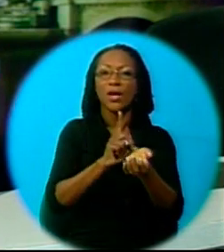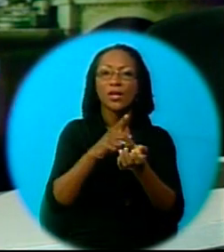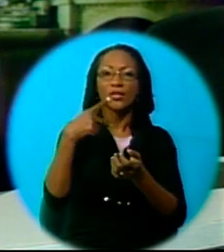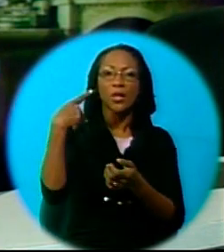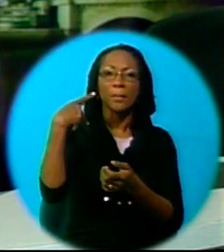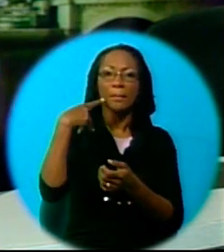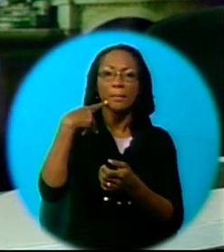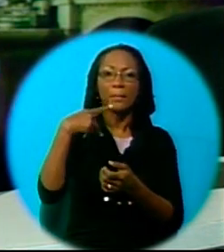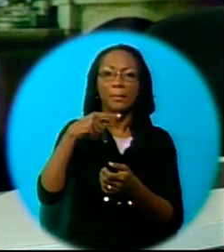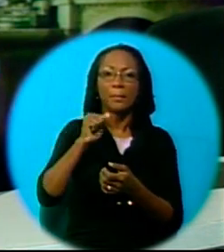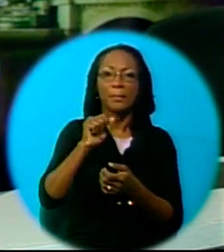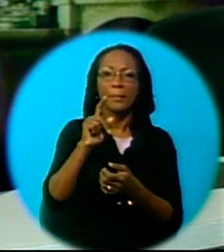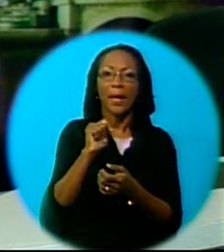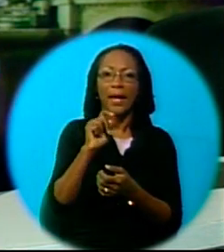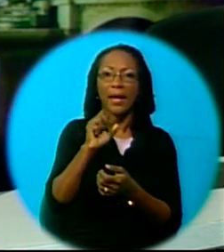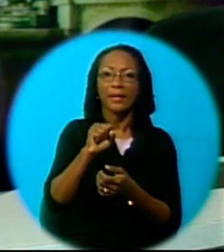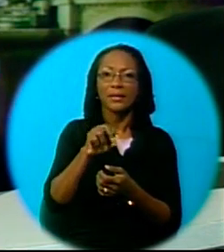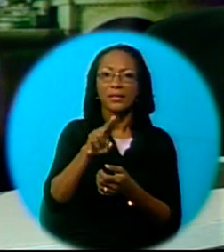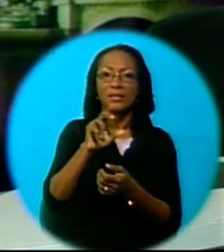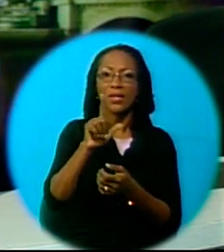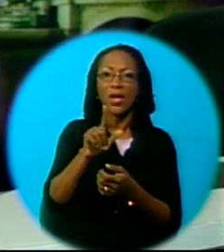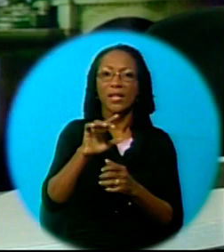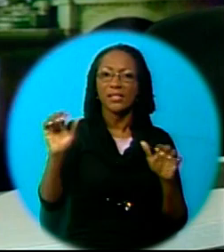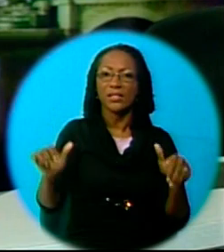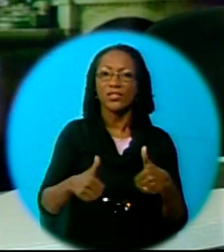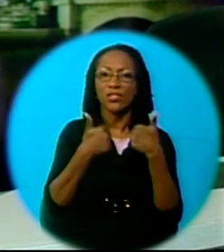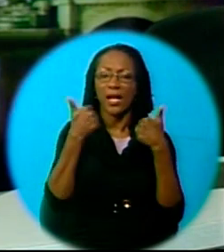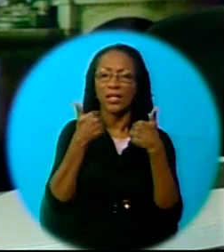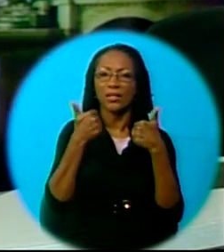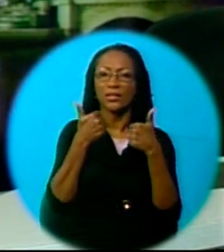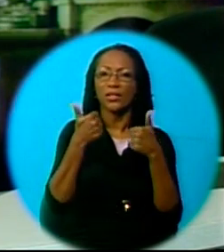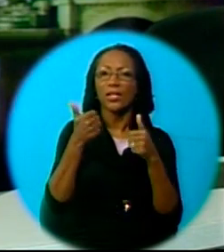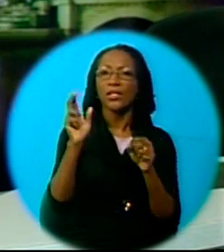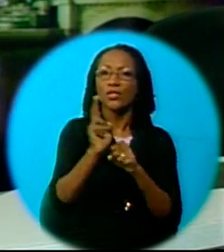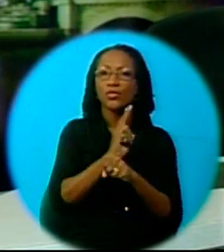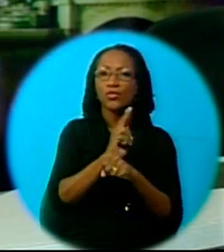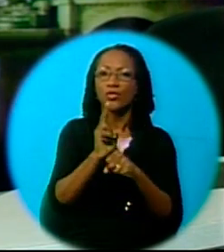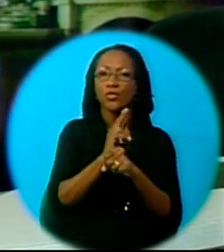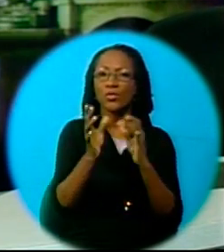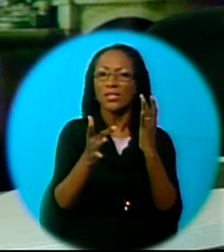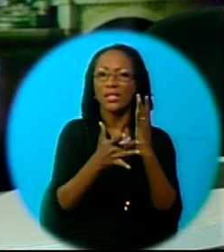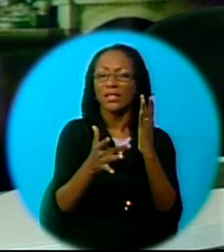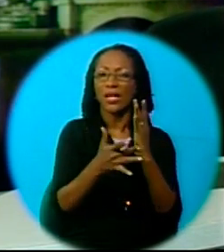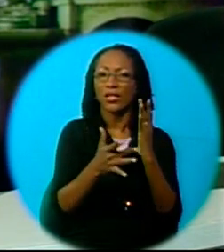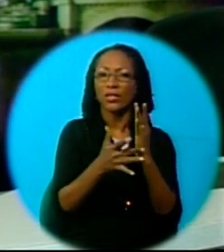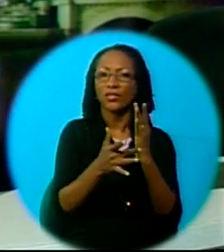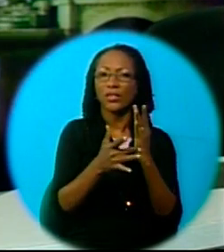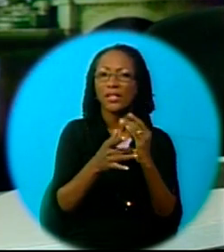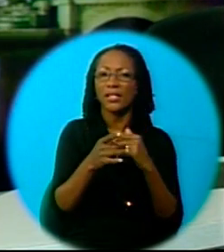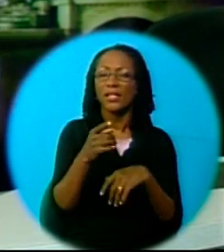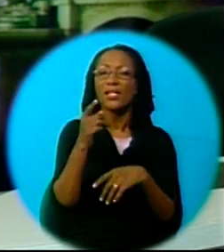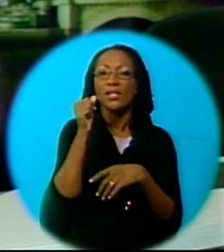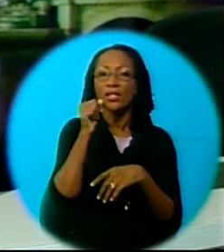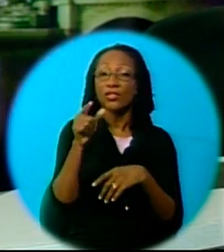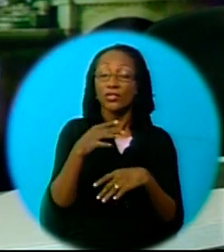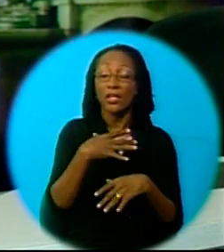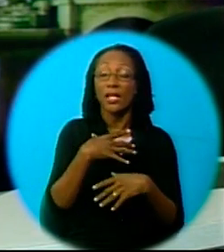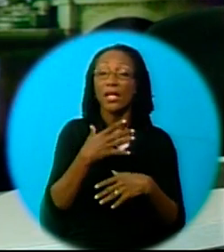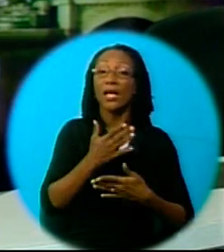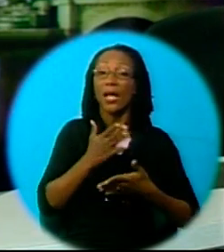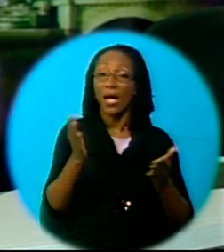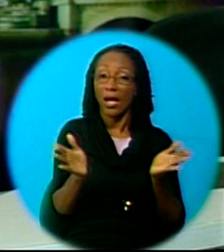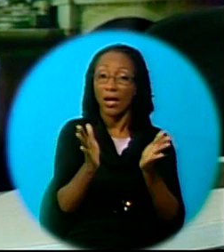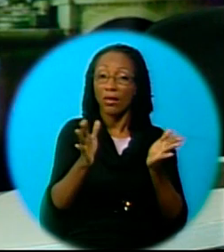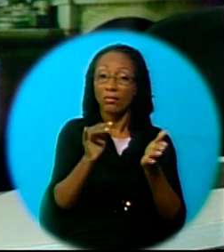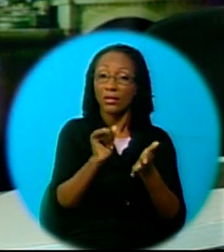Patricia Saul, is the challenge associated with the use of modern technology. While she embraces the tools that can advance